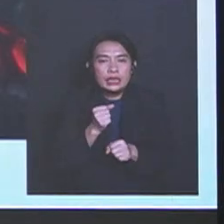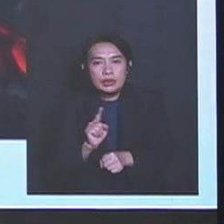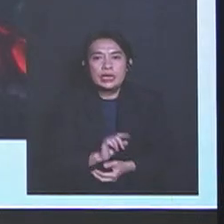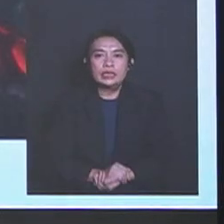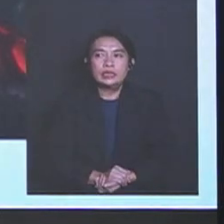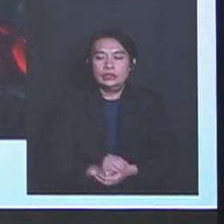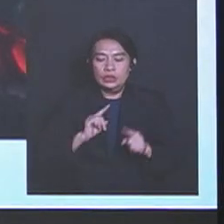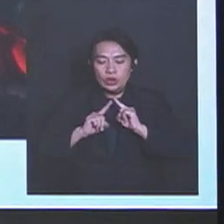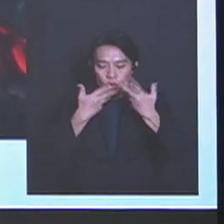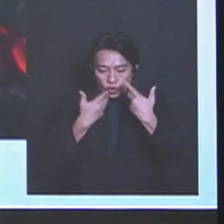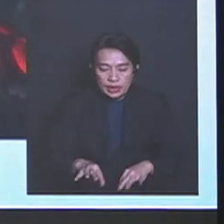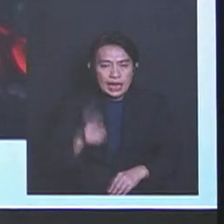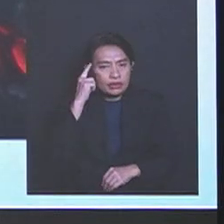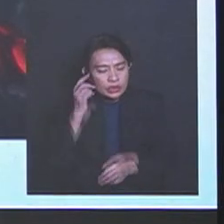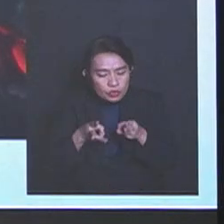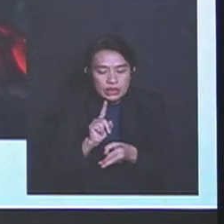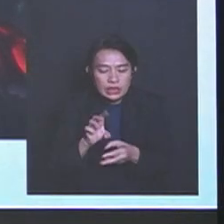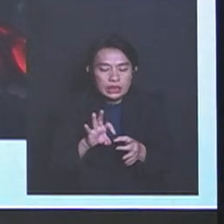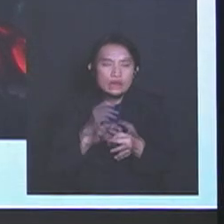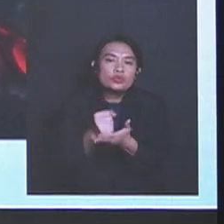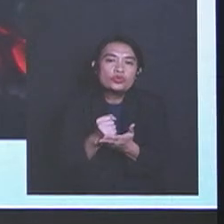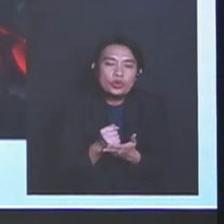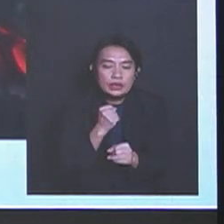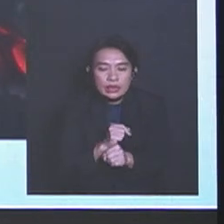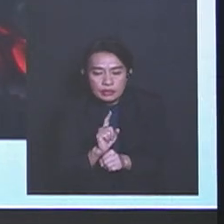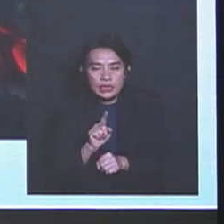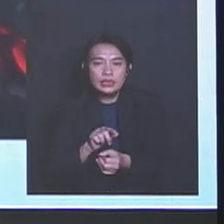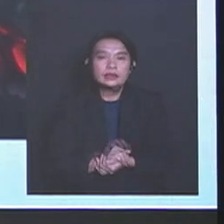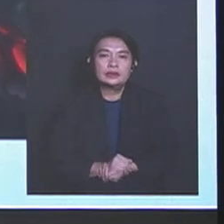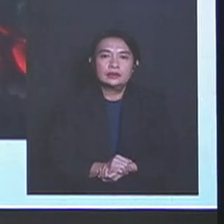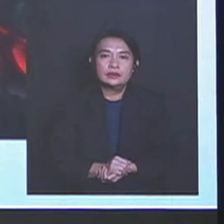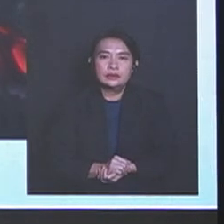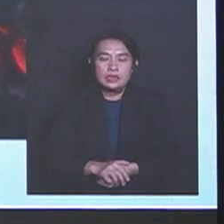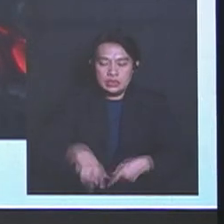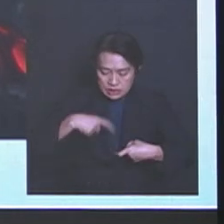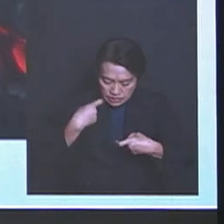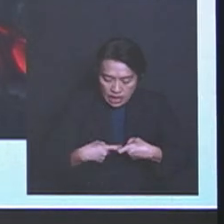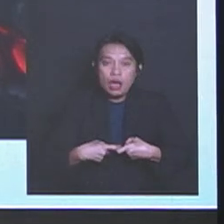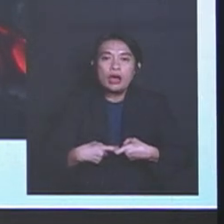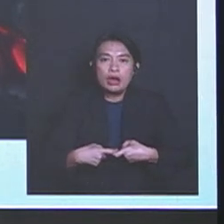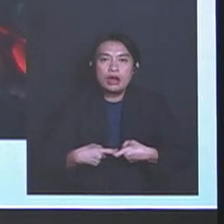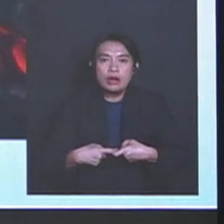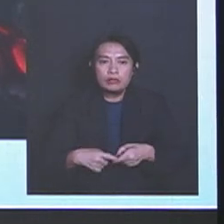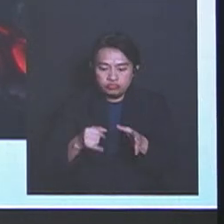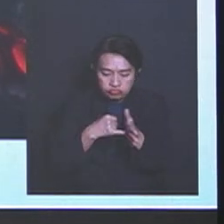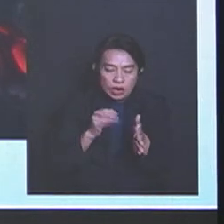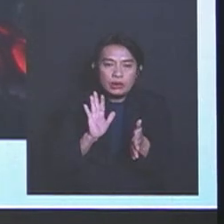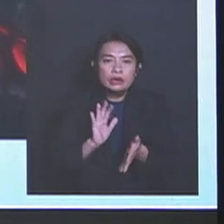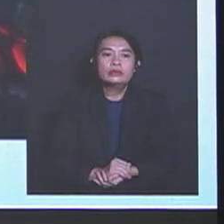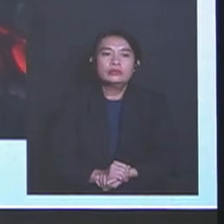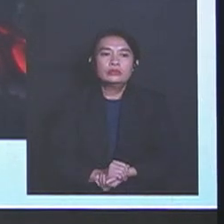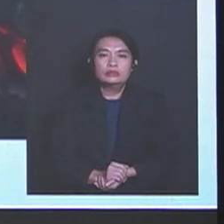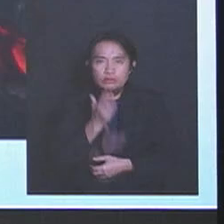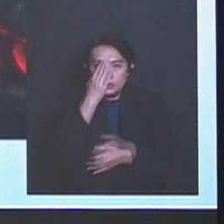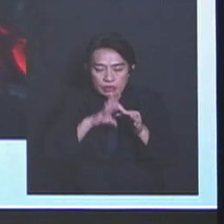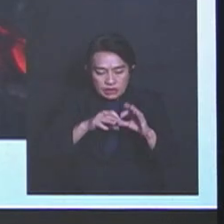make it is not easy, because in the last mile, in every soil, we already built for car, and we